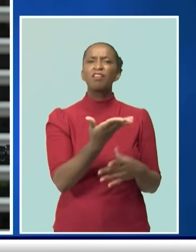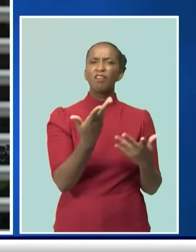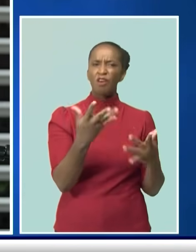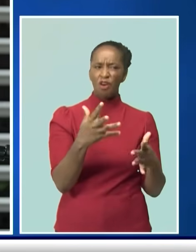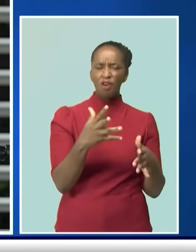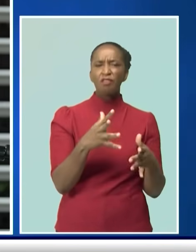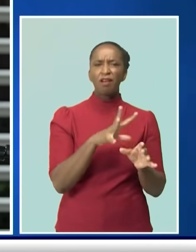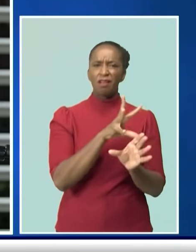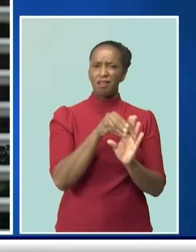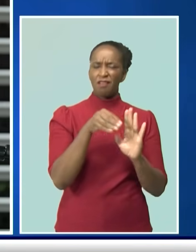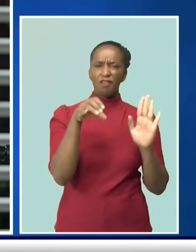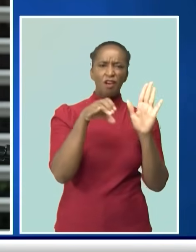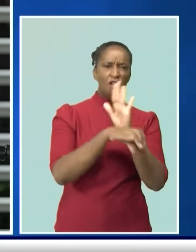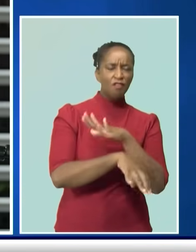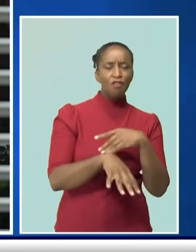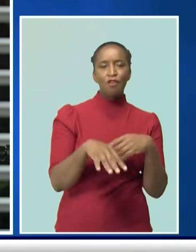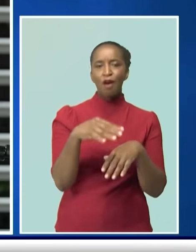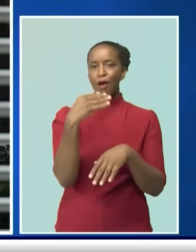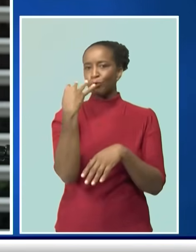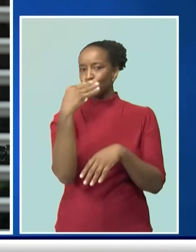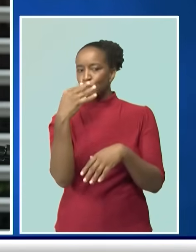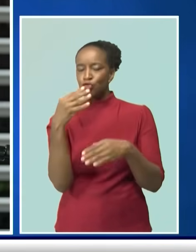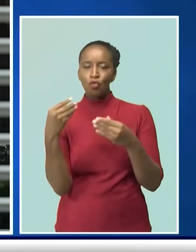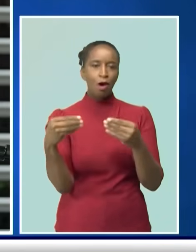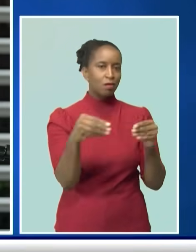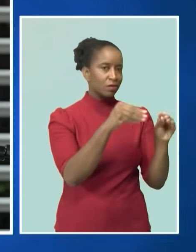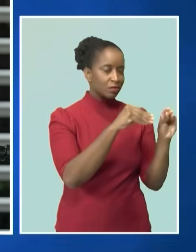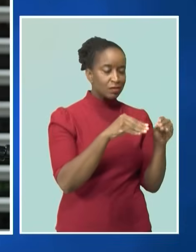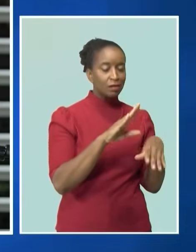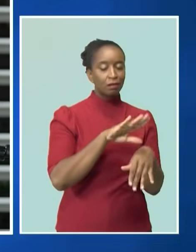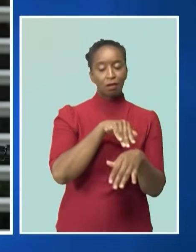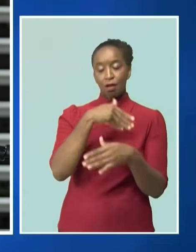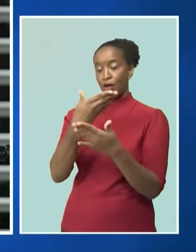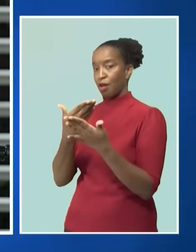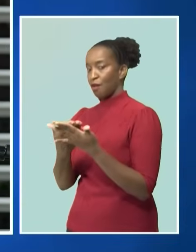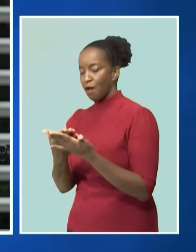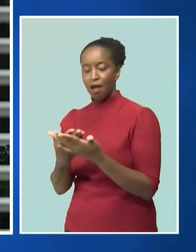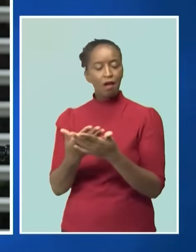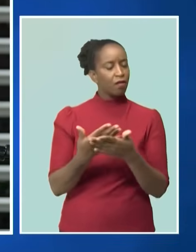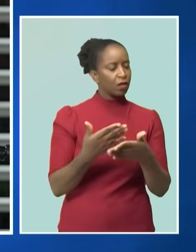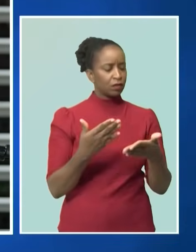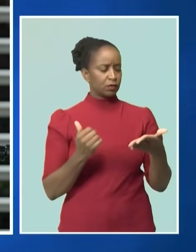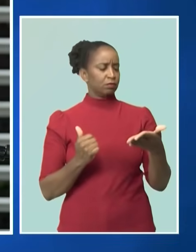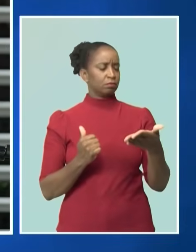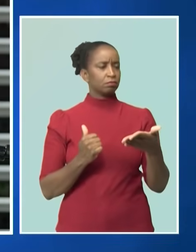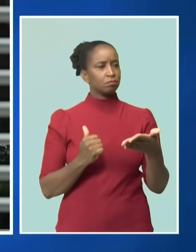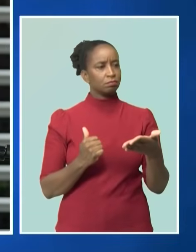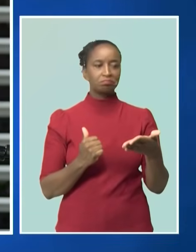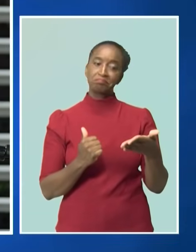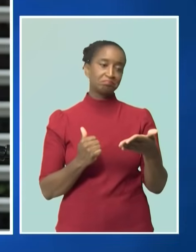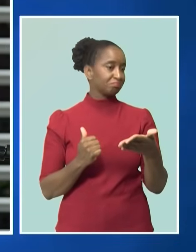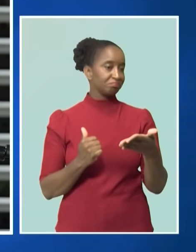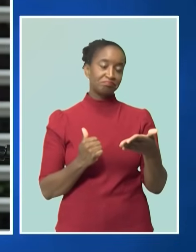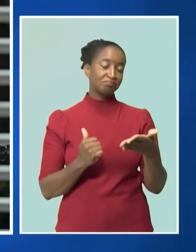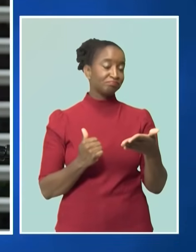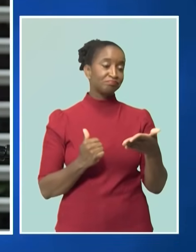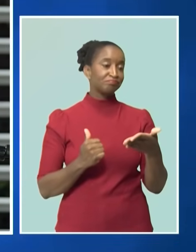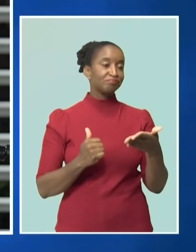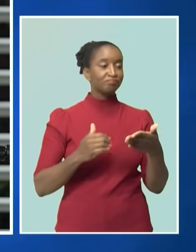come here, you'll be stopped at the border and said, you are not a permitted person, go back.